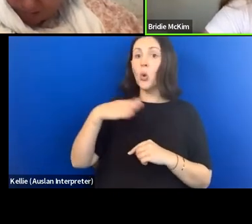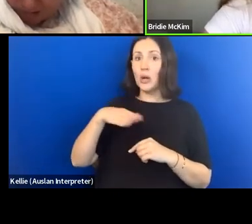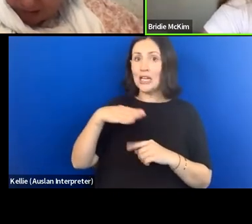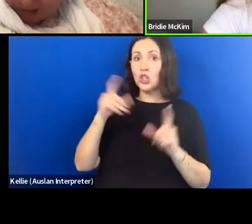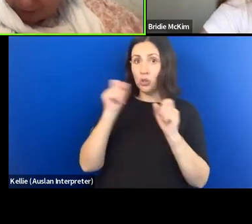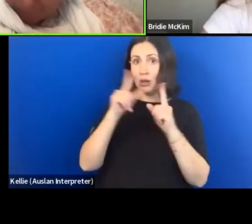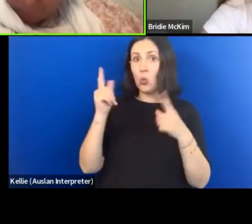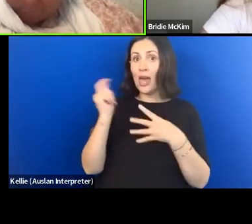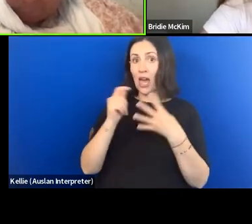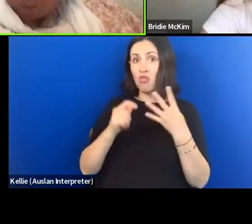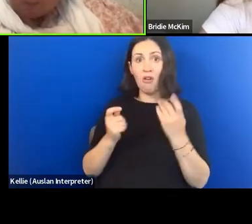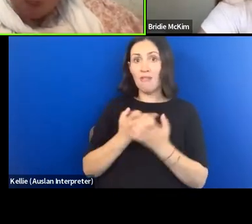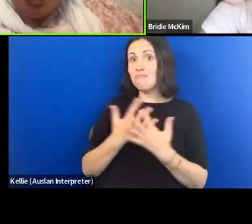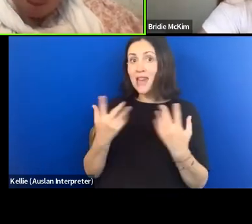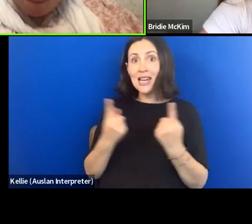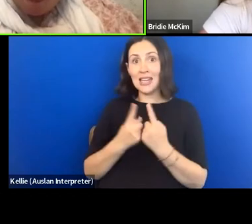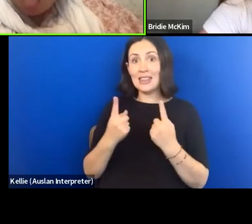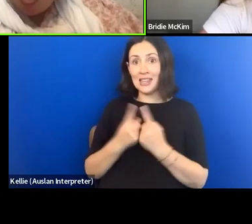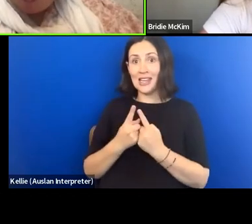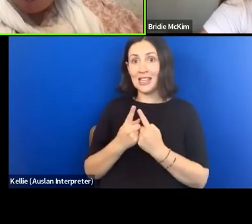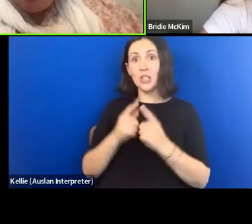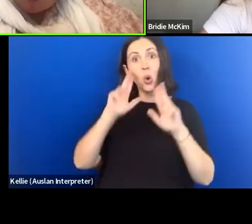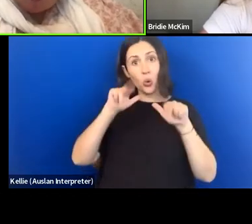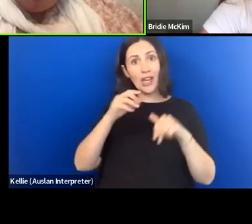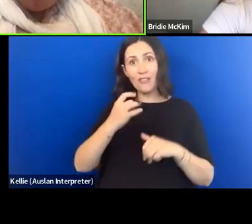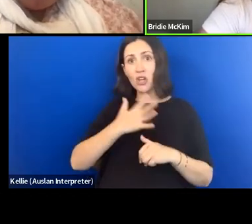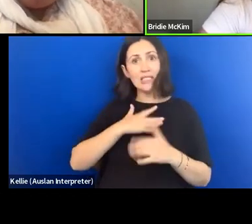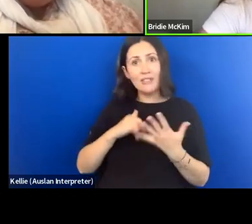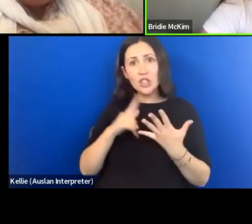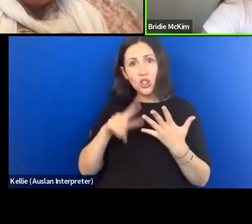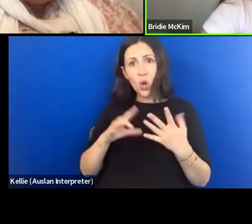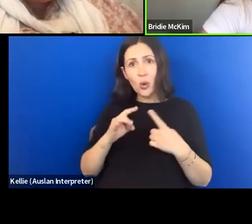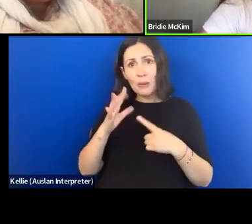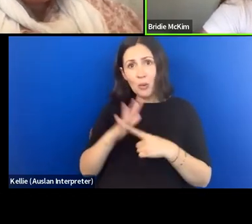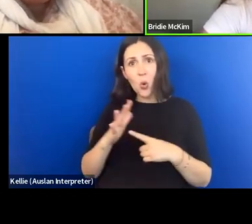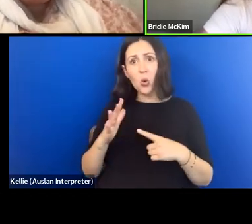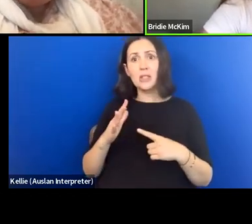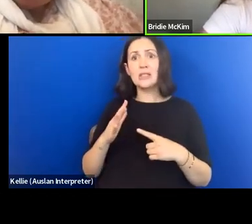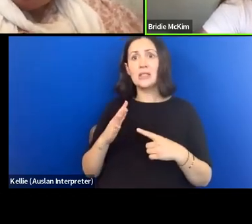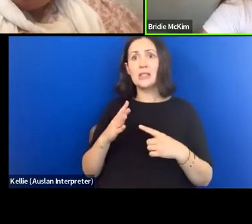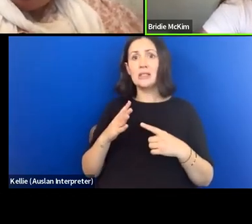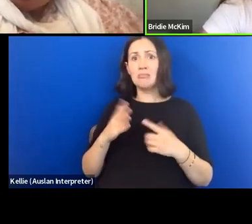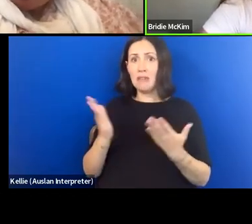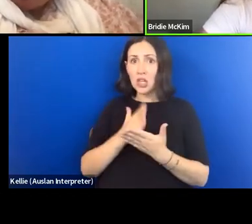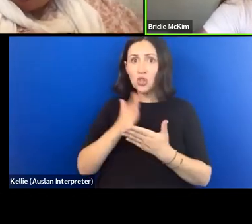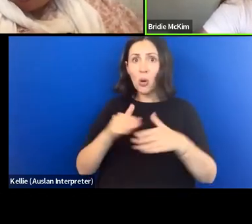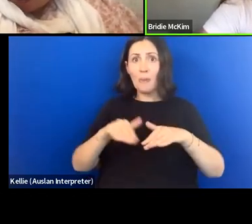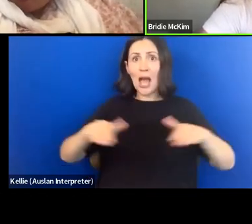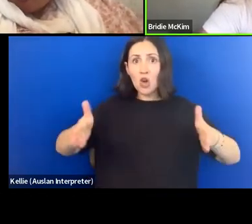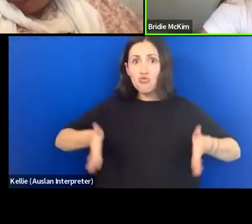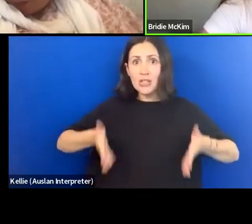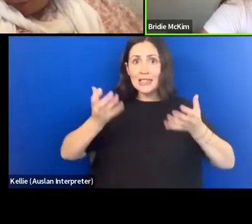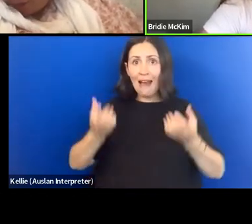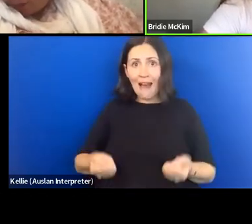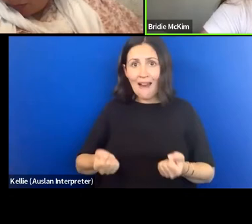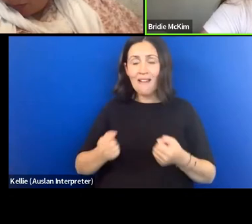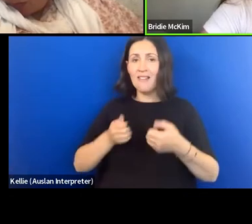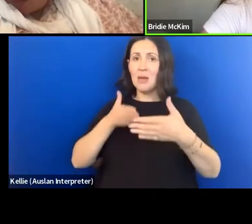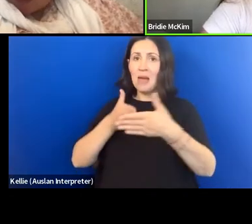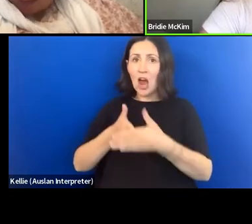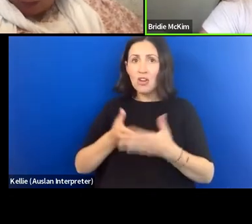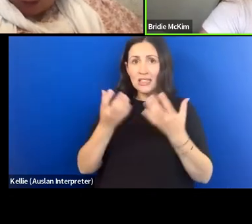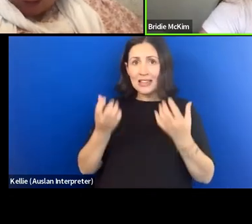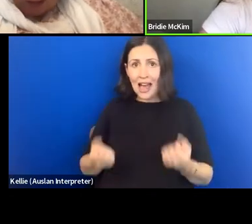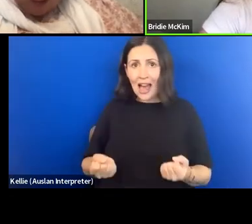those things in terms of looking after ourselves and self-preservation and barriers, and but also, you know, having